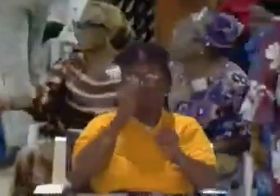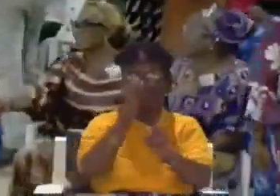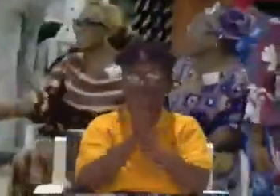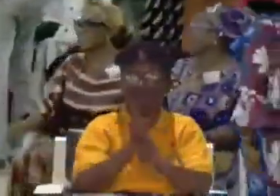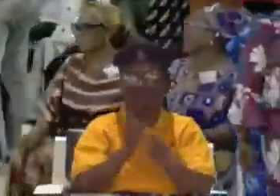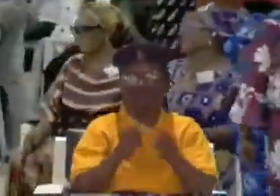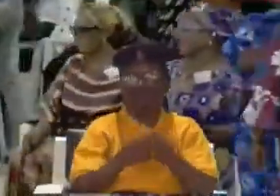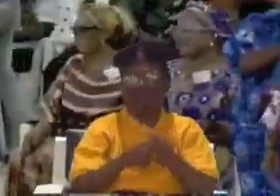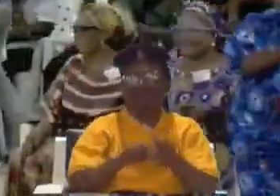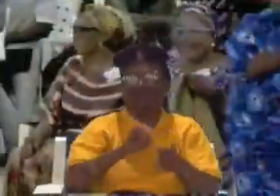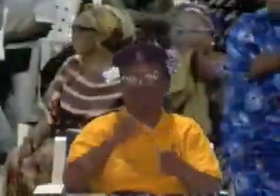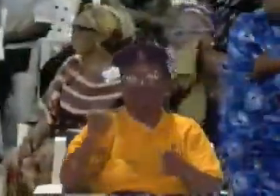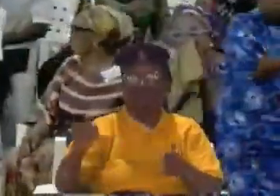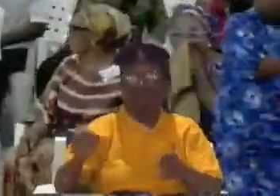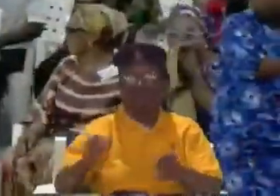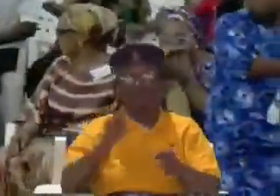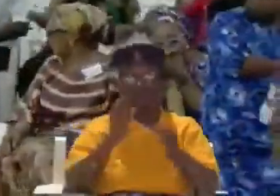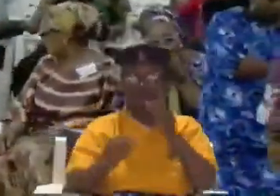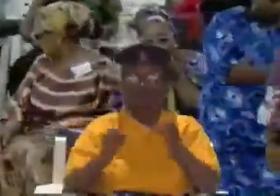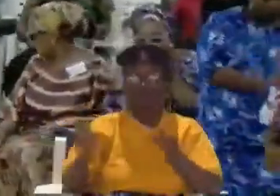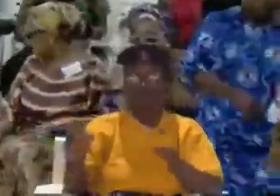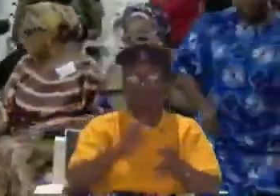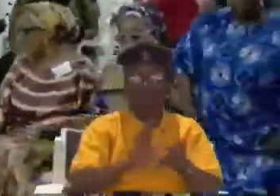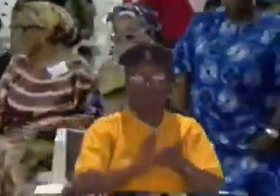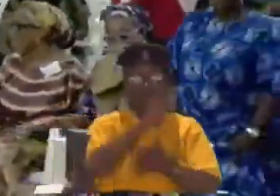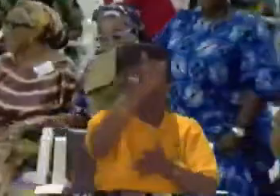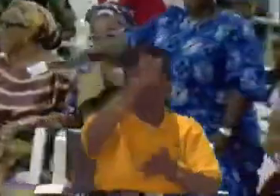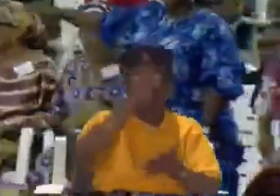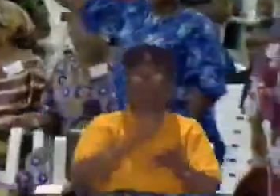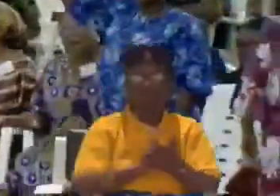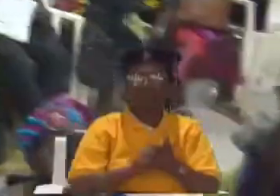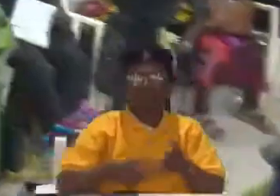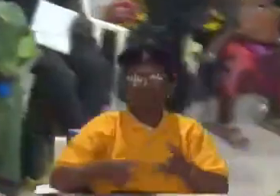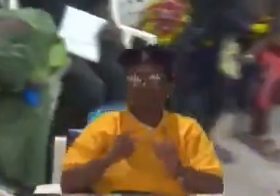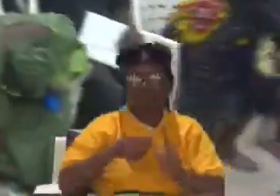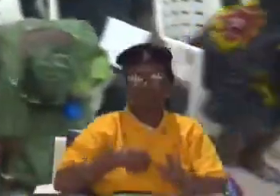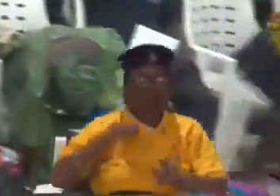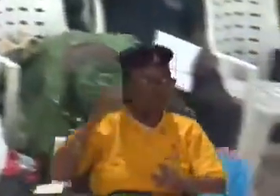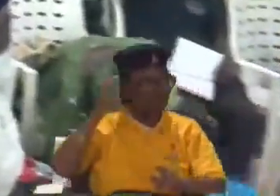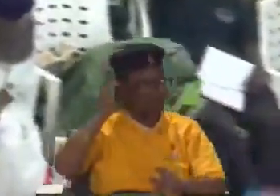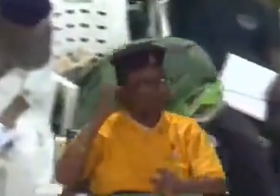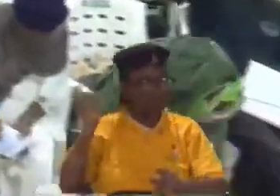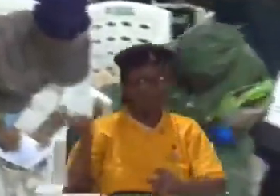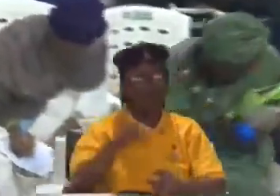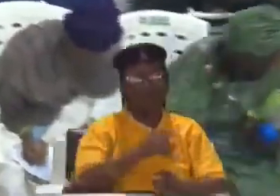And if you believe that, let me hear you shout a really big